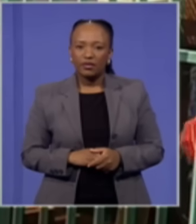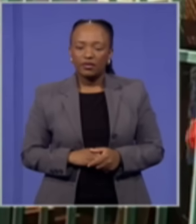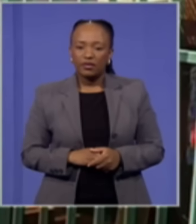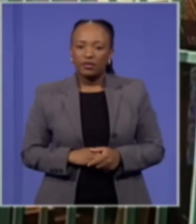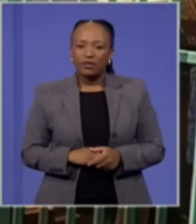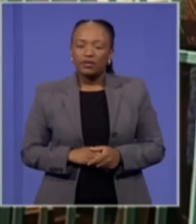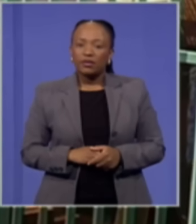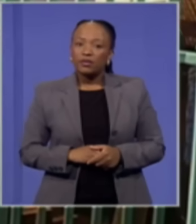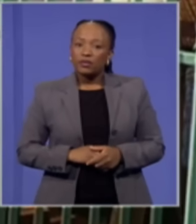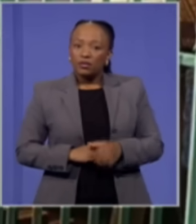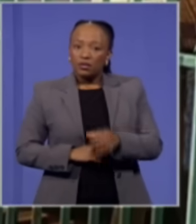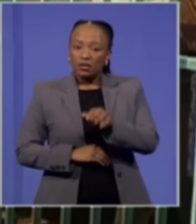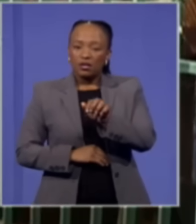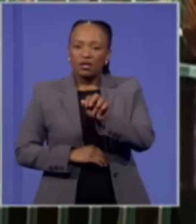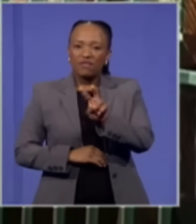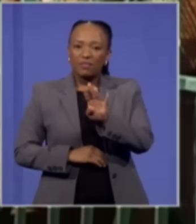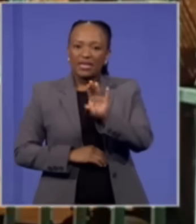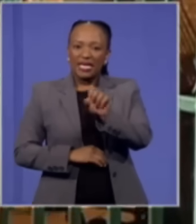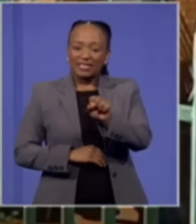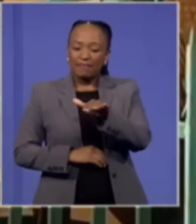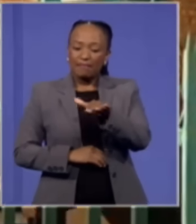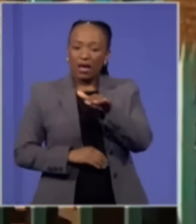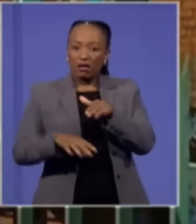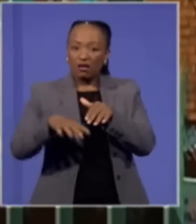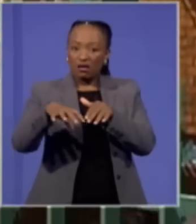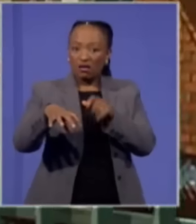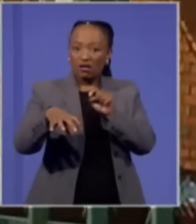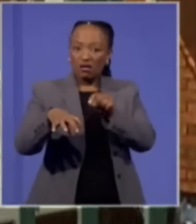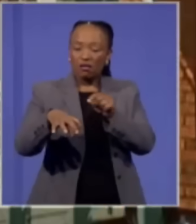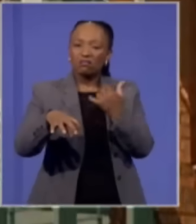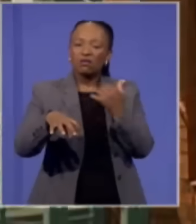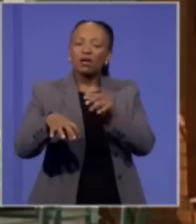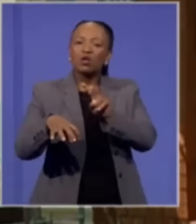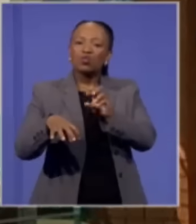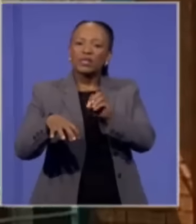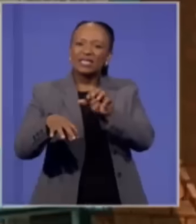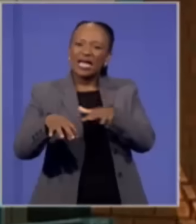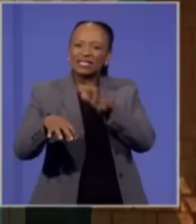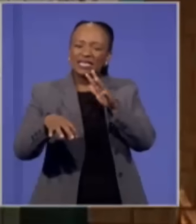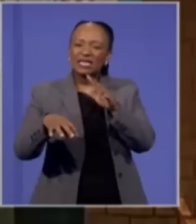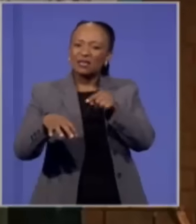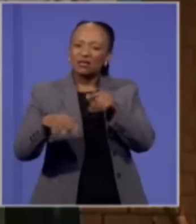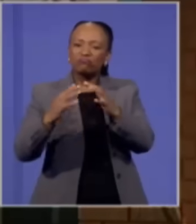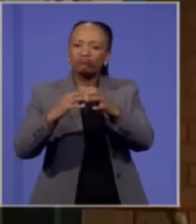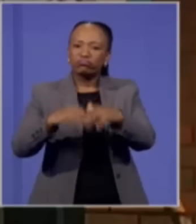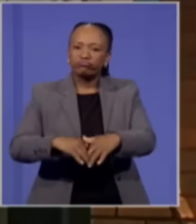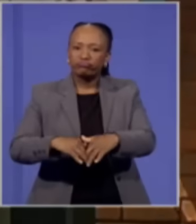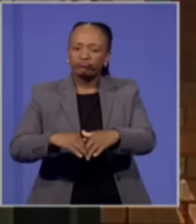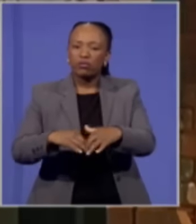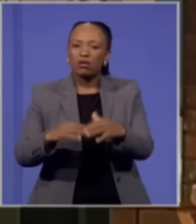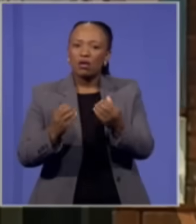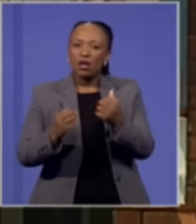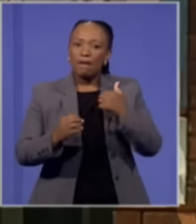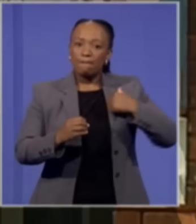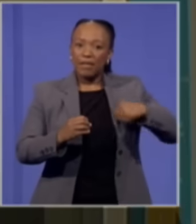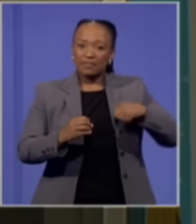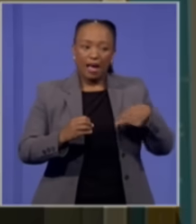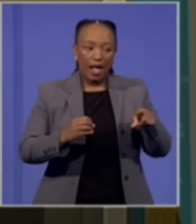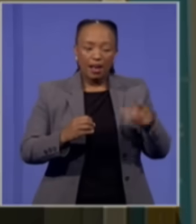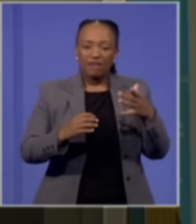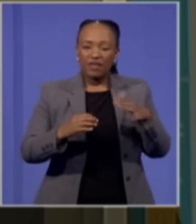Banka ina e ileng ya phatlalatswa e tshonne ile ya qhalwa ka 2019. Hona le dingongoreho tse matla tsa hore bo masepala ba tsetetseng ntle le